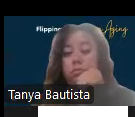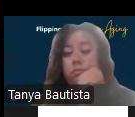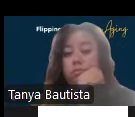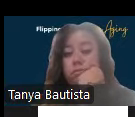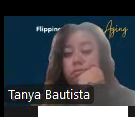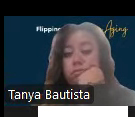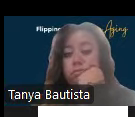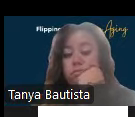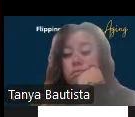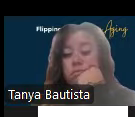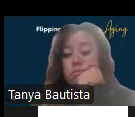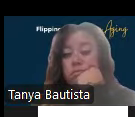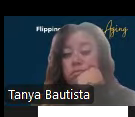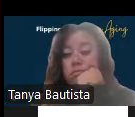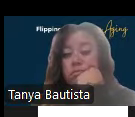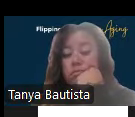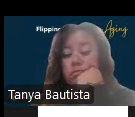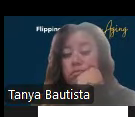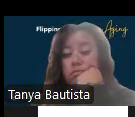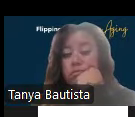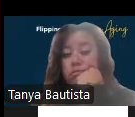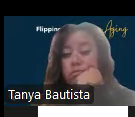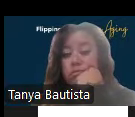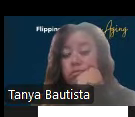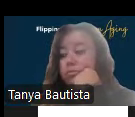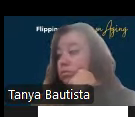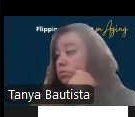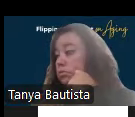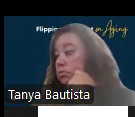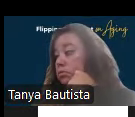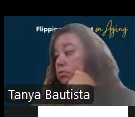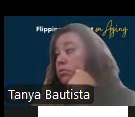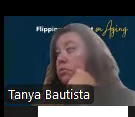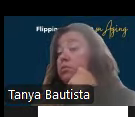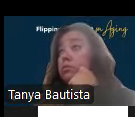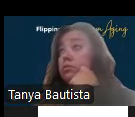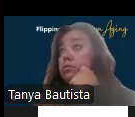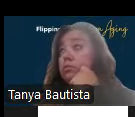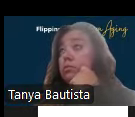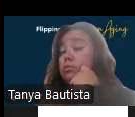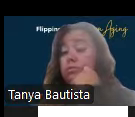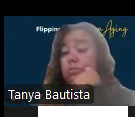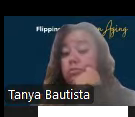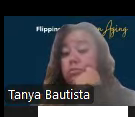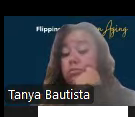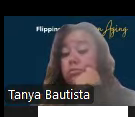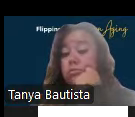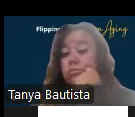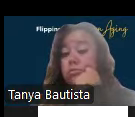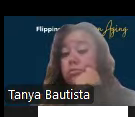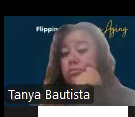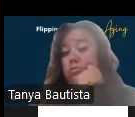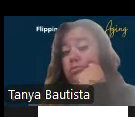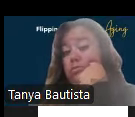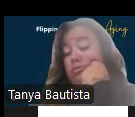community really does help. We actually know a lot about what we can do for brain health. The things that we can do, particularly in middle age,